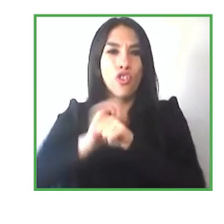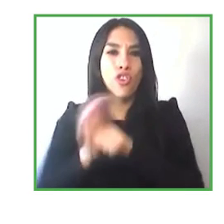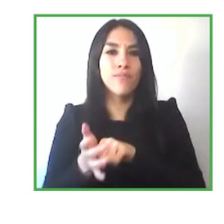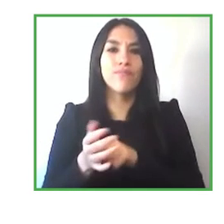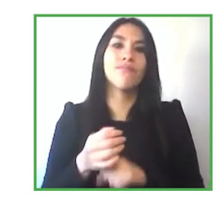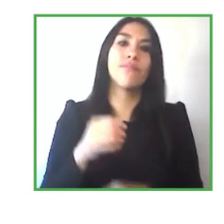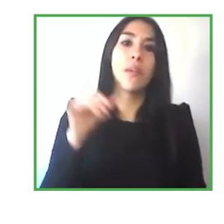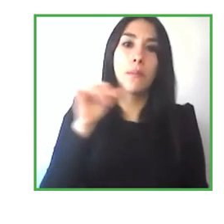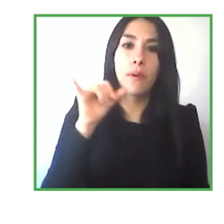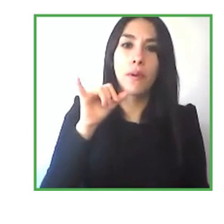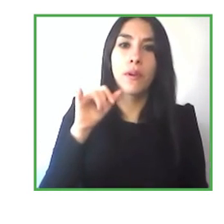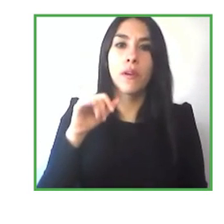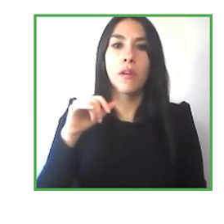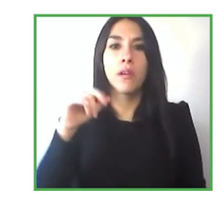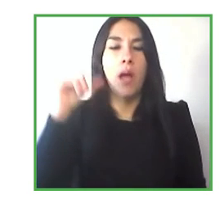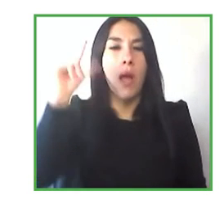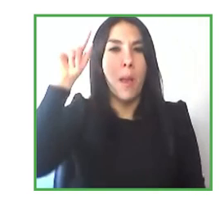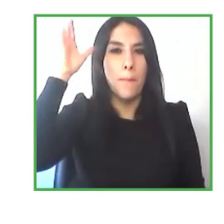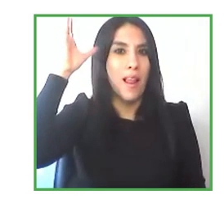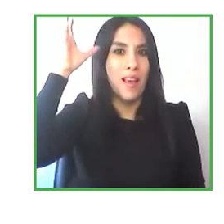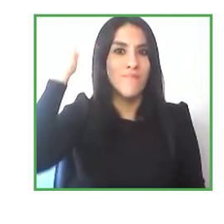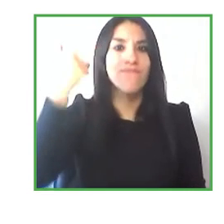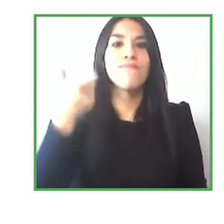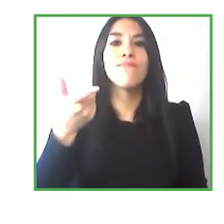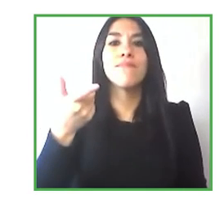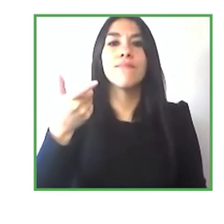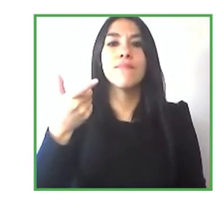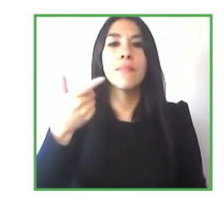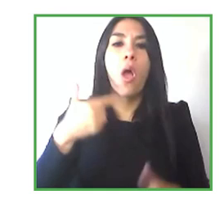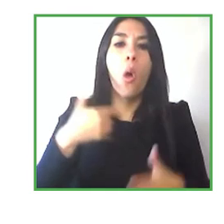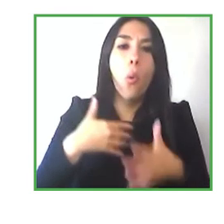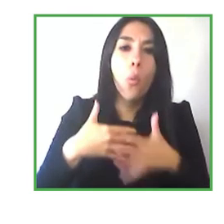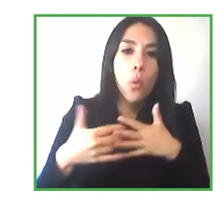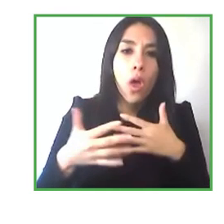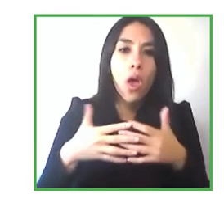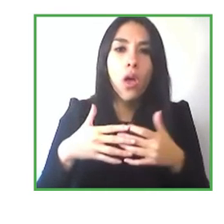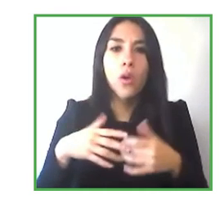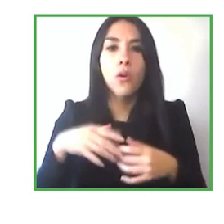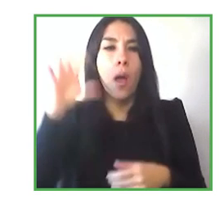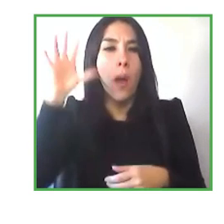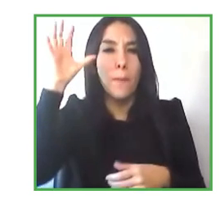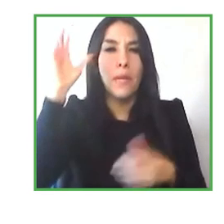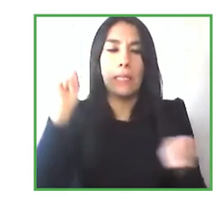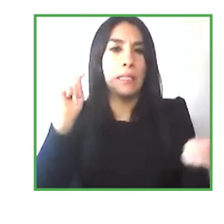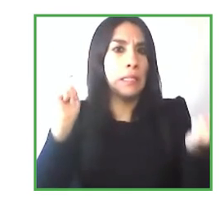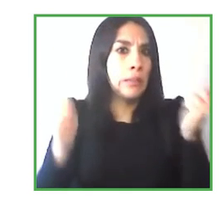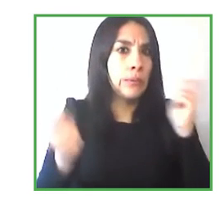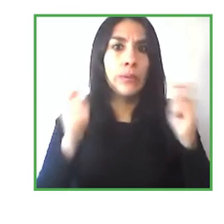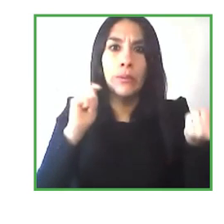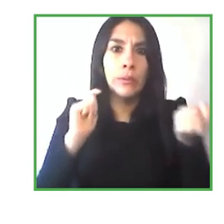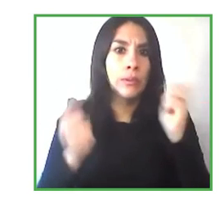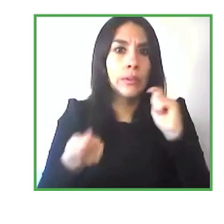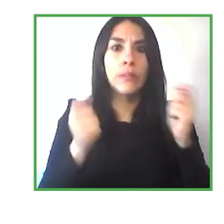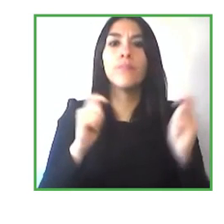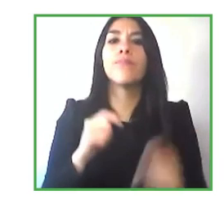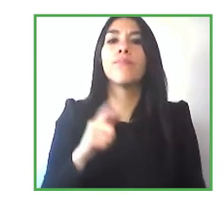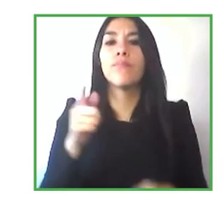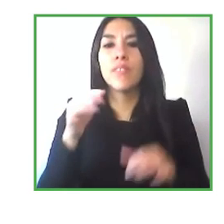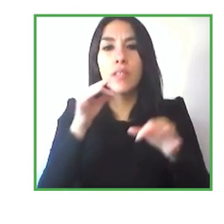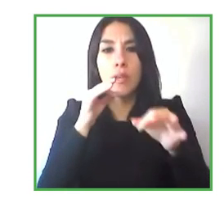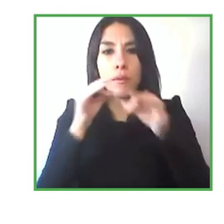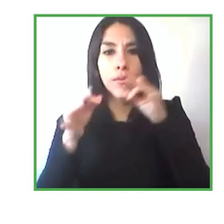change, just to name three key mega trends in the future of work, wherever national business and disability networks see that